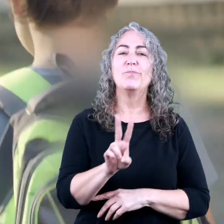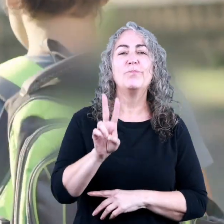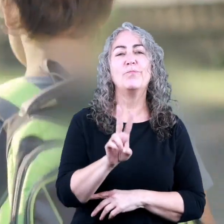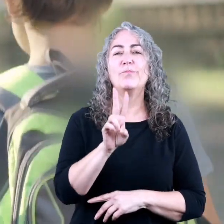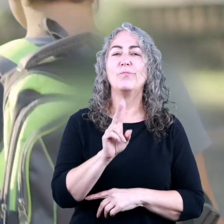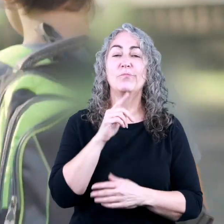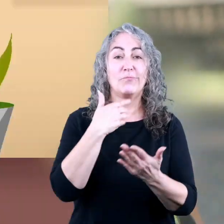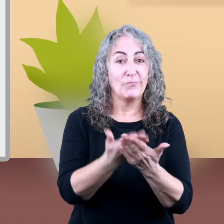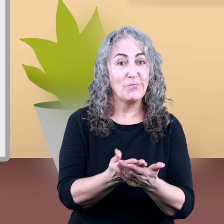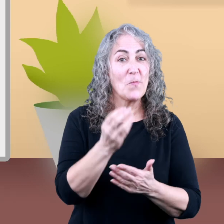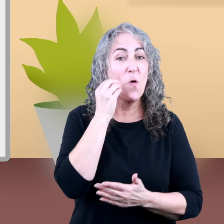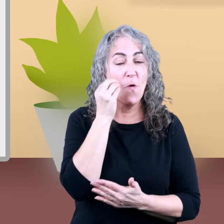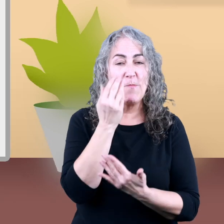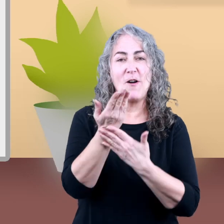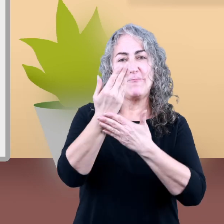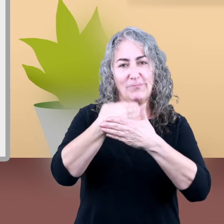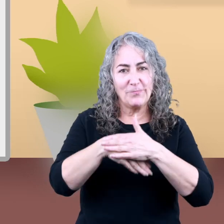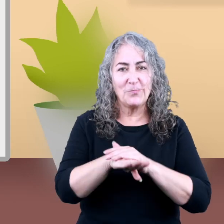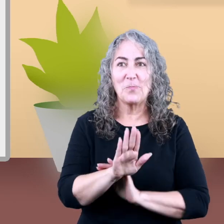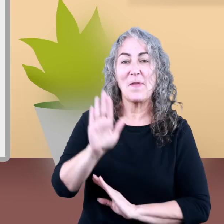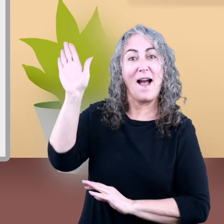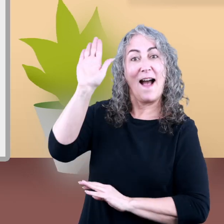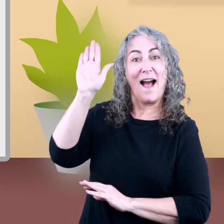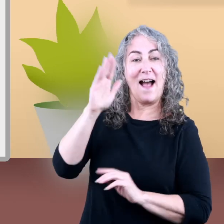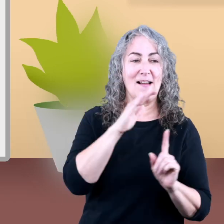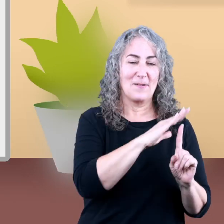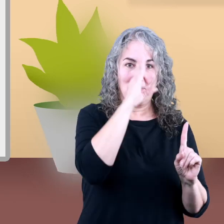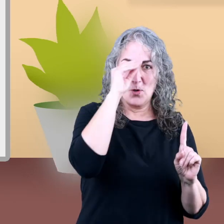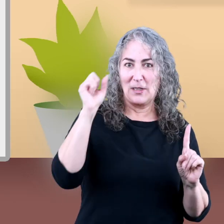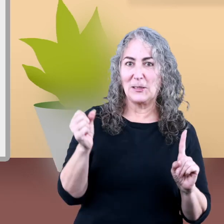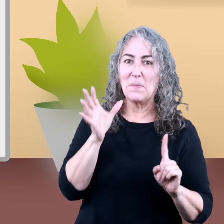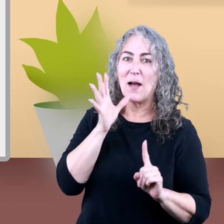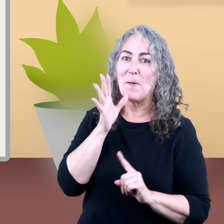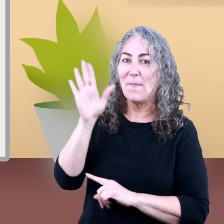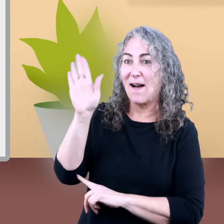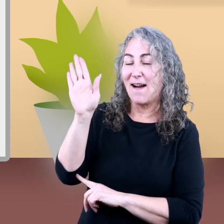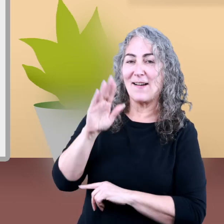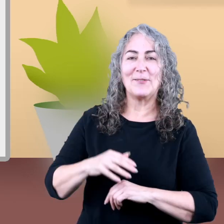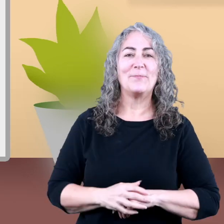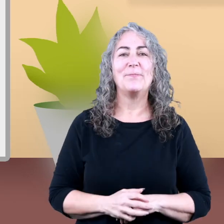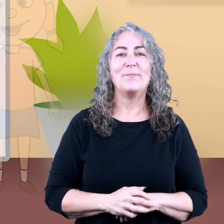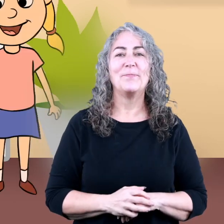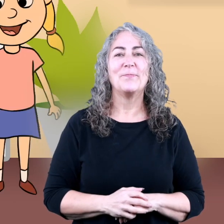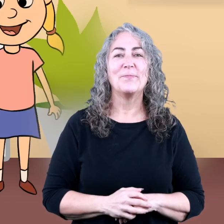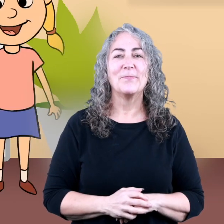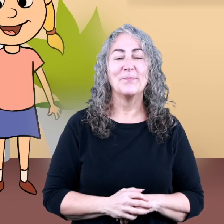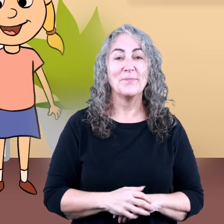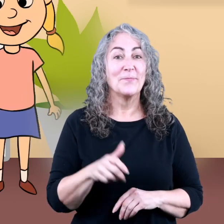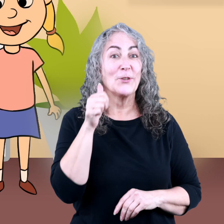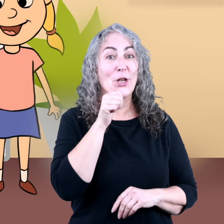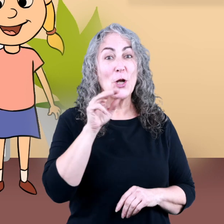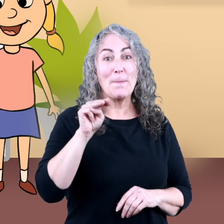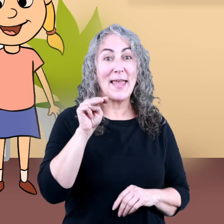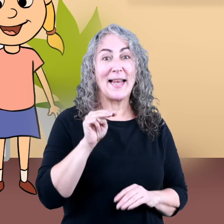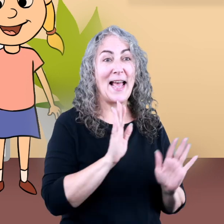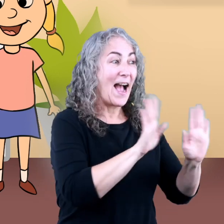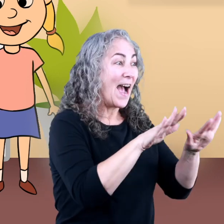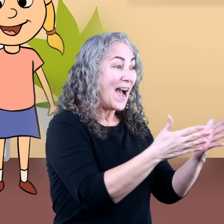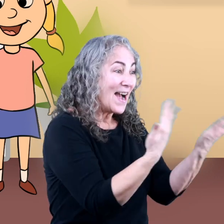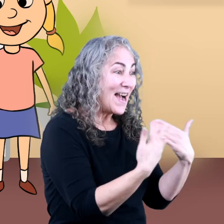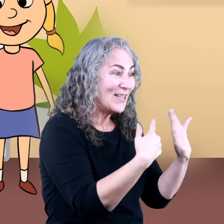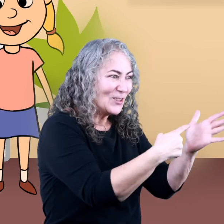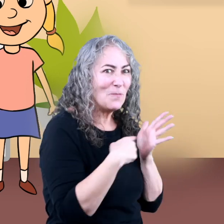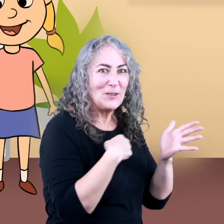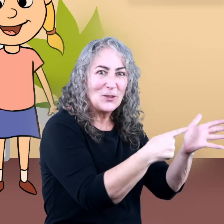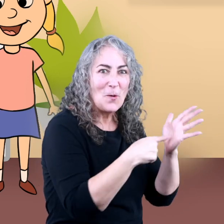his house. They said hi to his mom when they got inside. "Show me already," Mandy